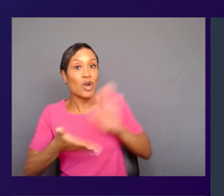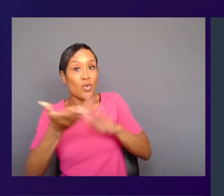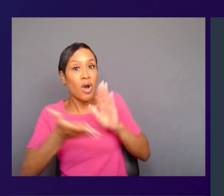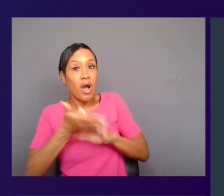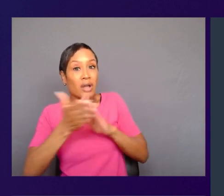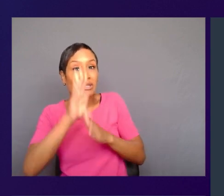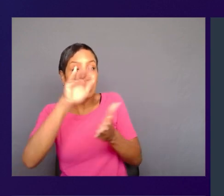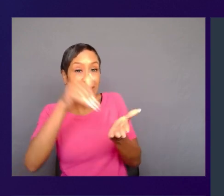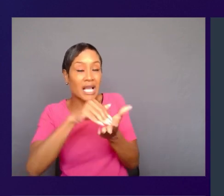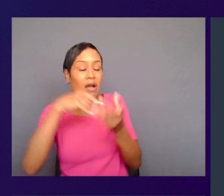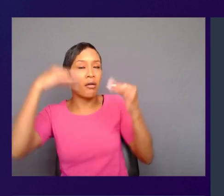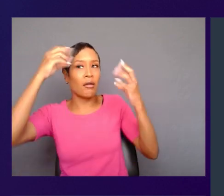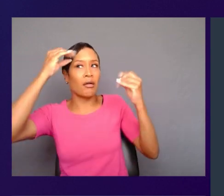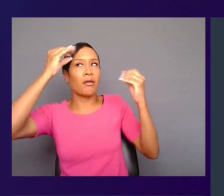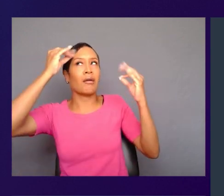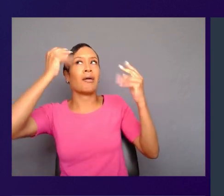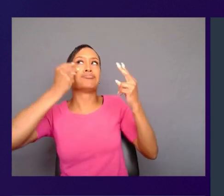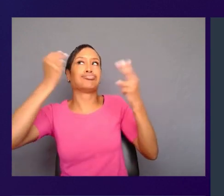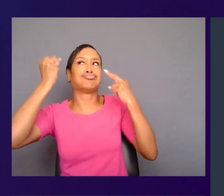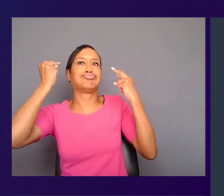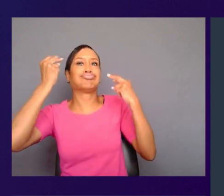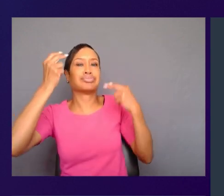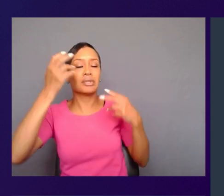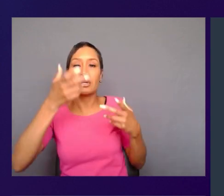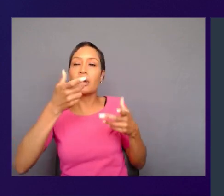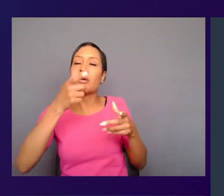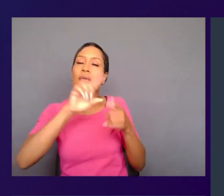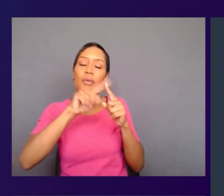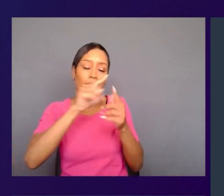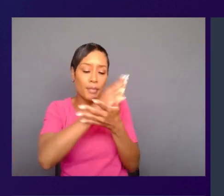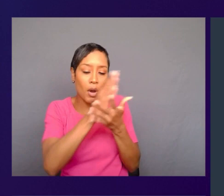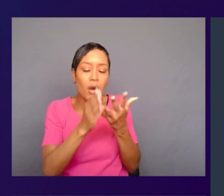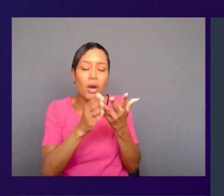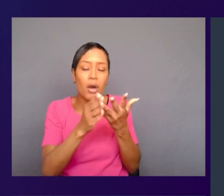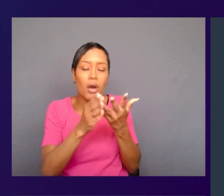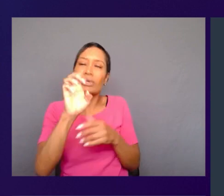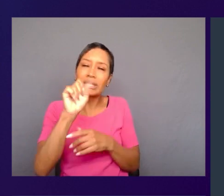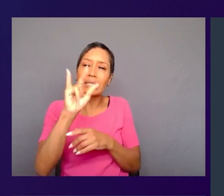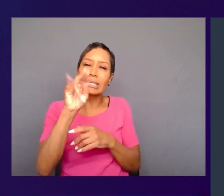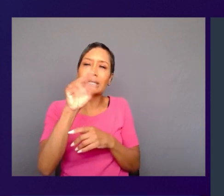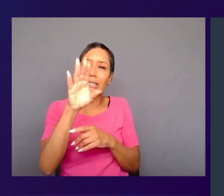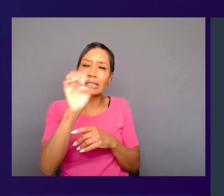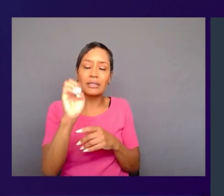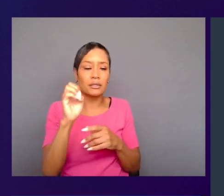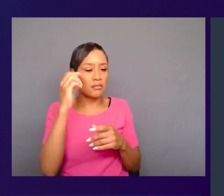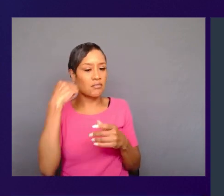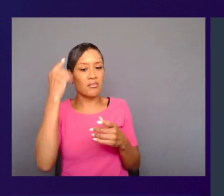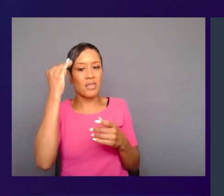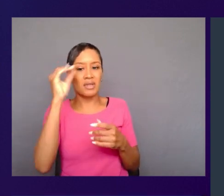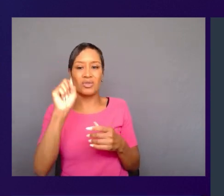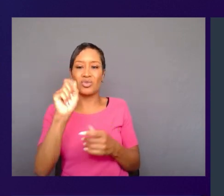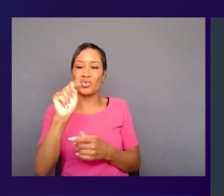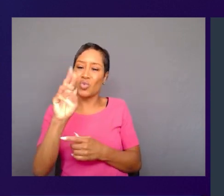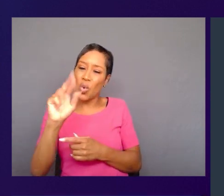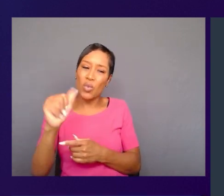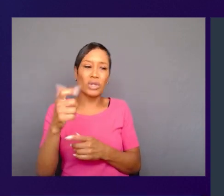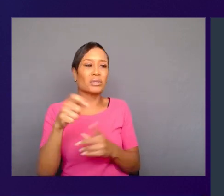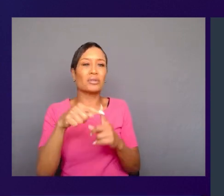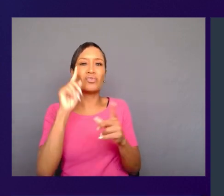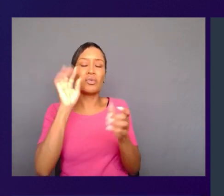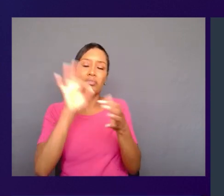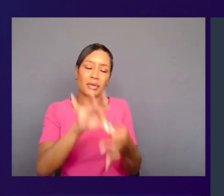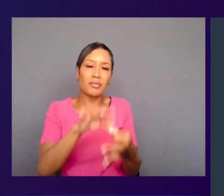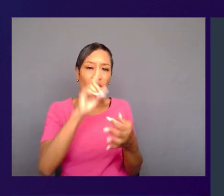makes me wonder, among the different components of the resilient system, storage is going to be fundamental to just about every application, especially for our